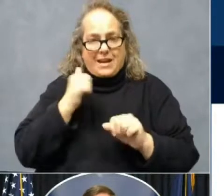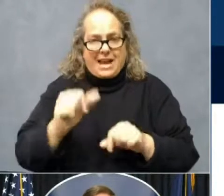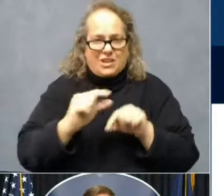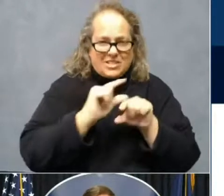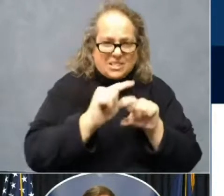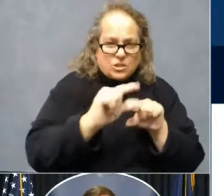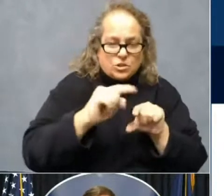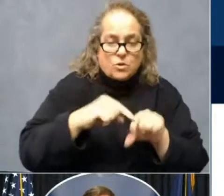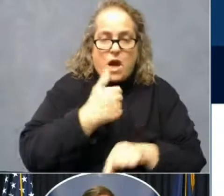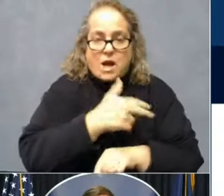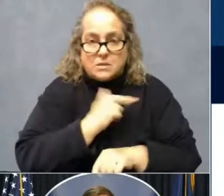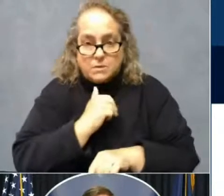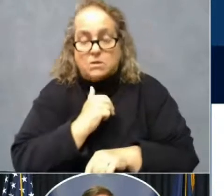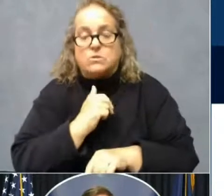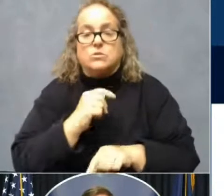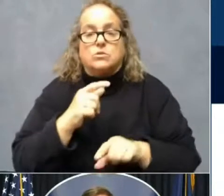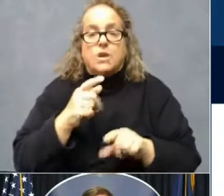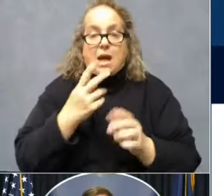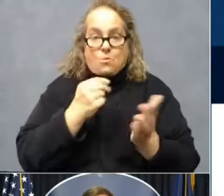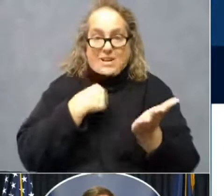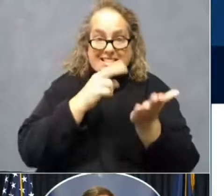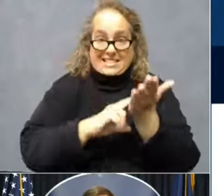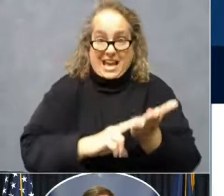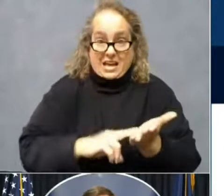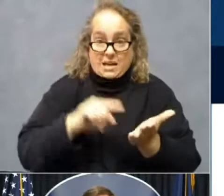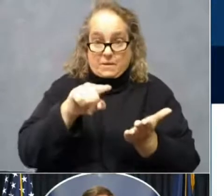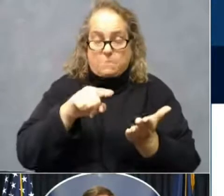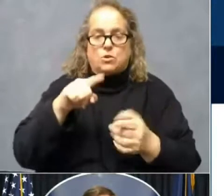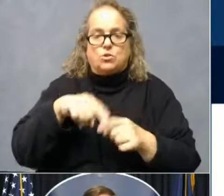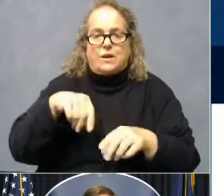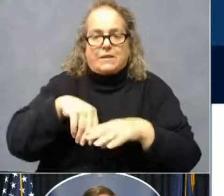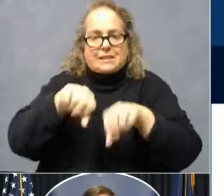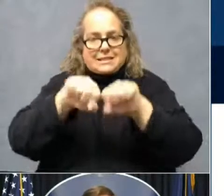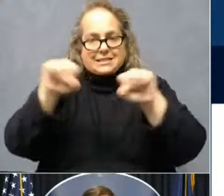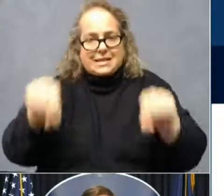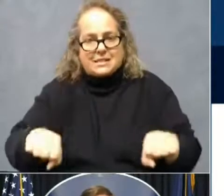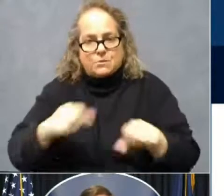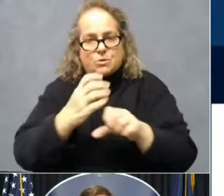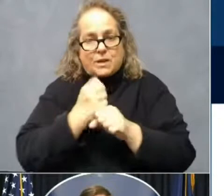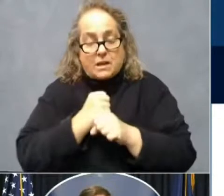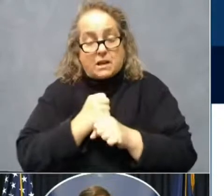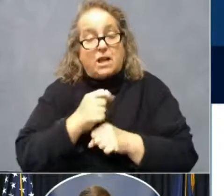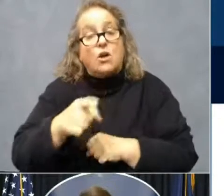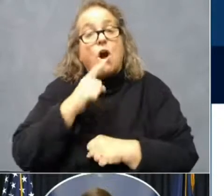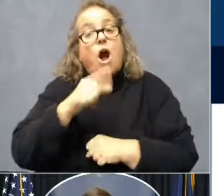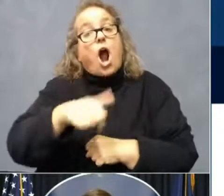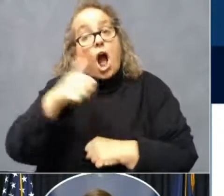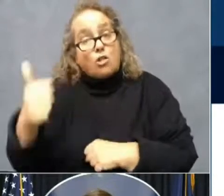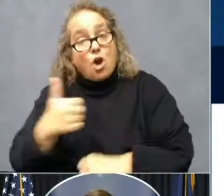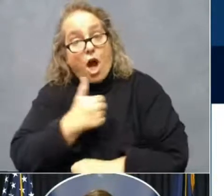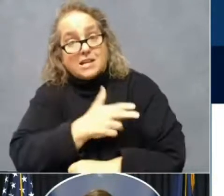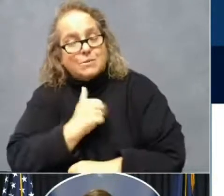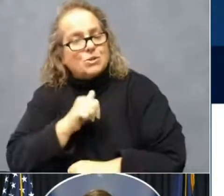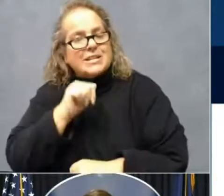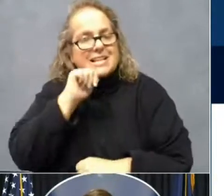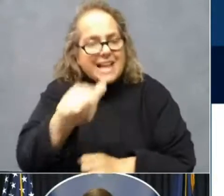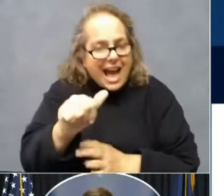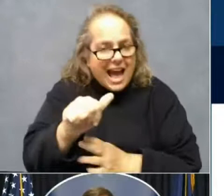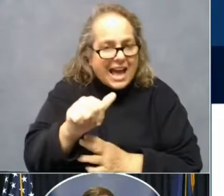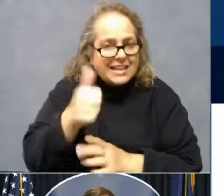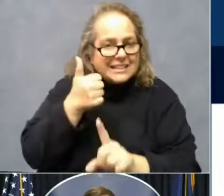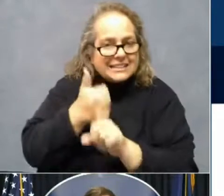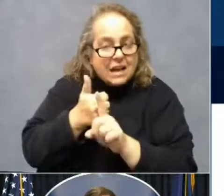up in the system. Now, there are other hospitals that aren't acute care that we will work to get this vaccine out